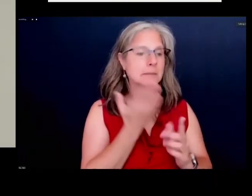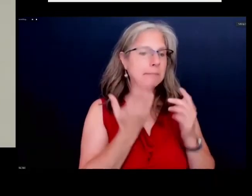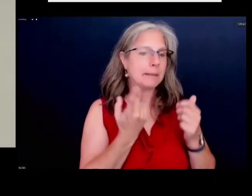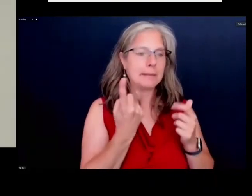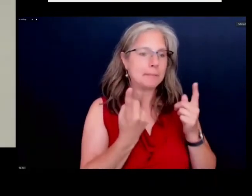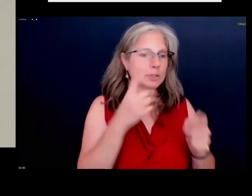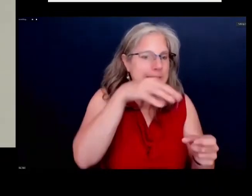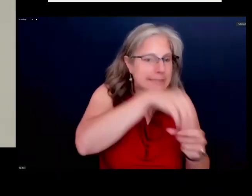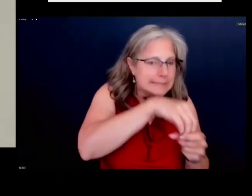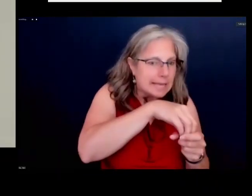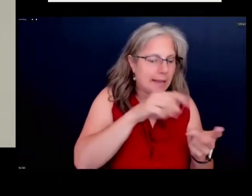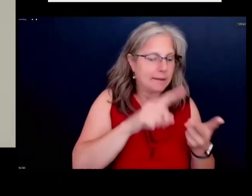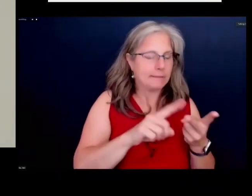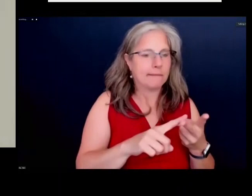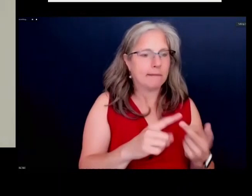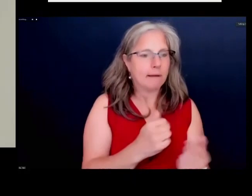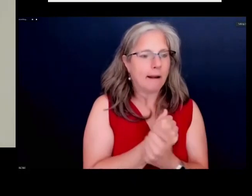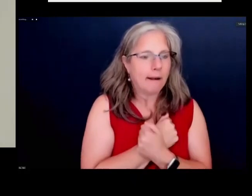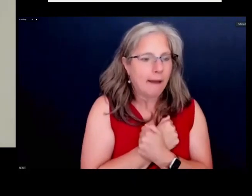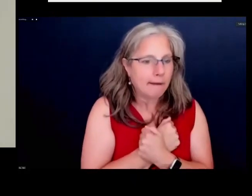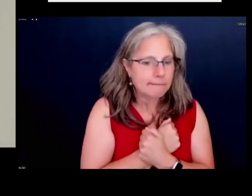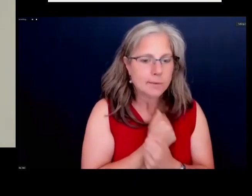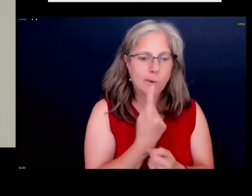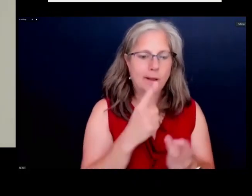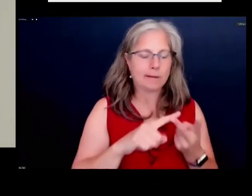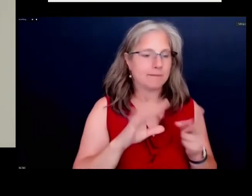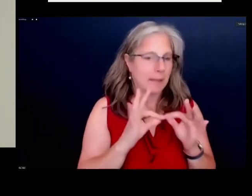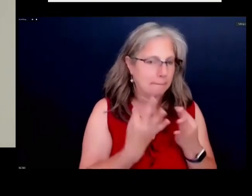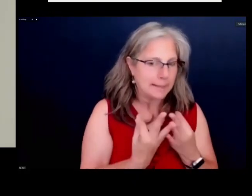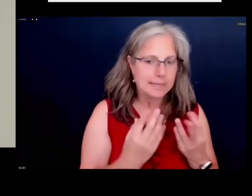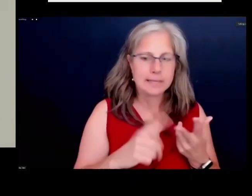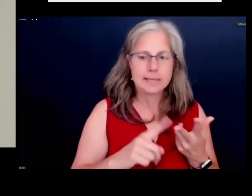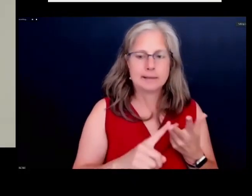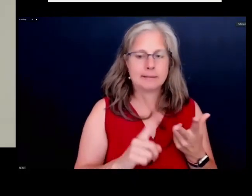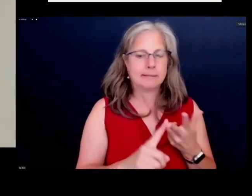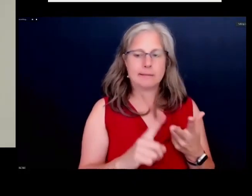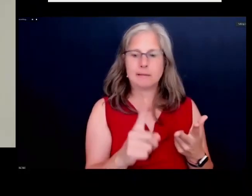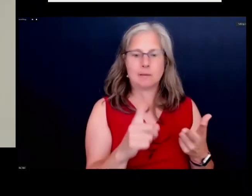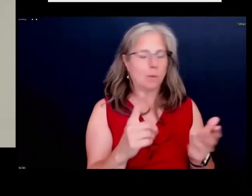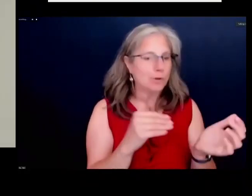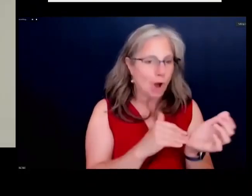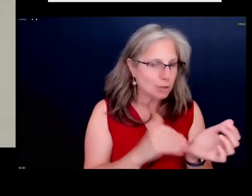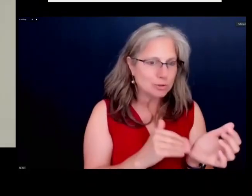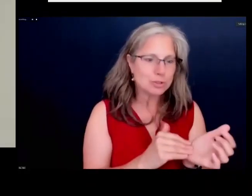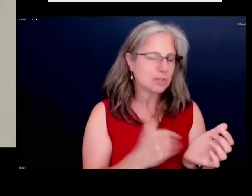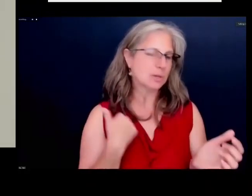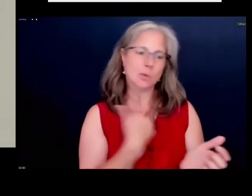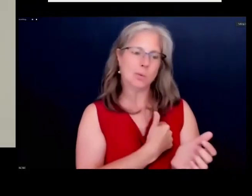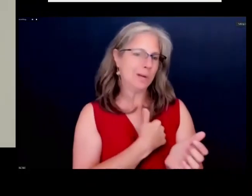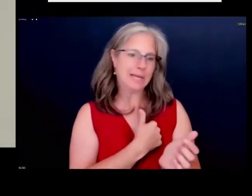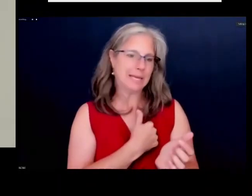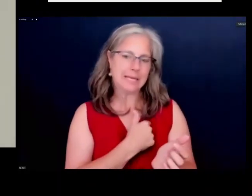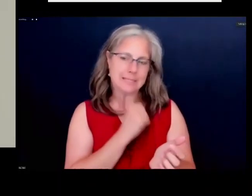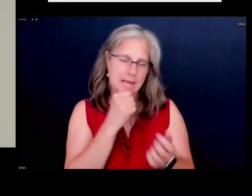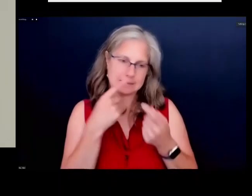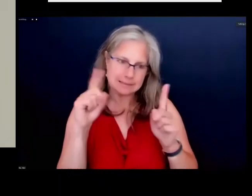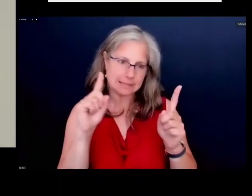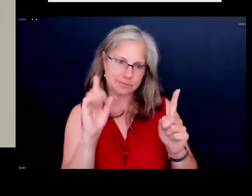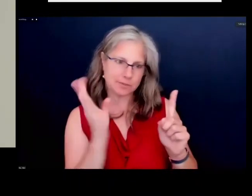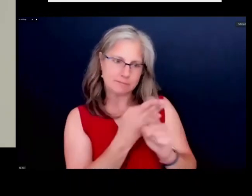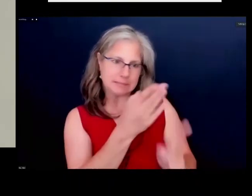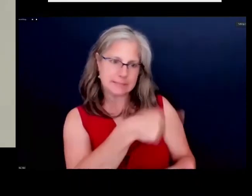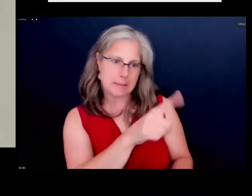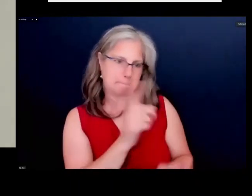loved one or a personal doctor or somebody like that. The public health department doesn't see a lot of